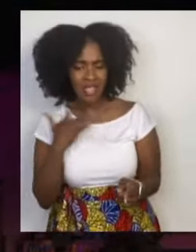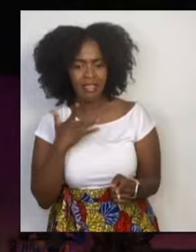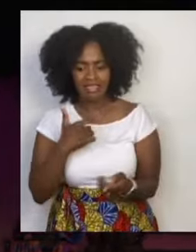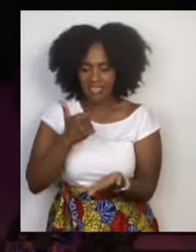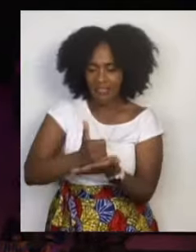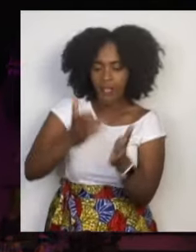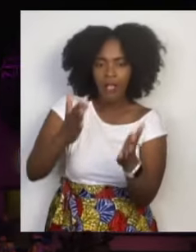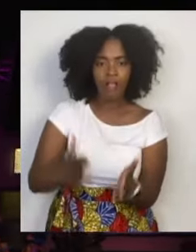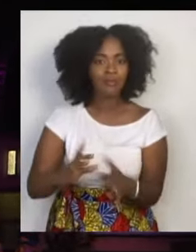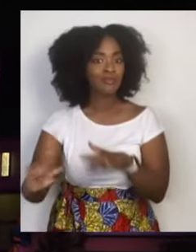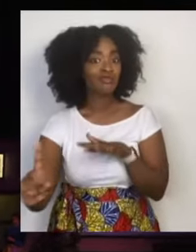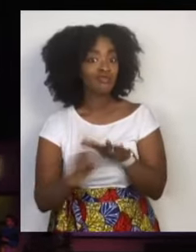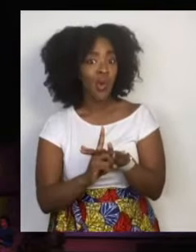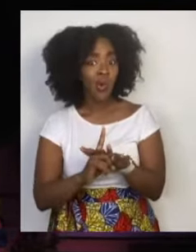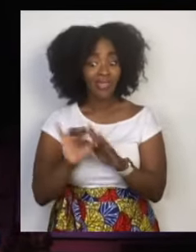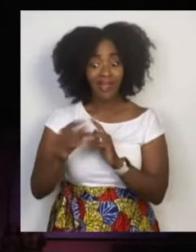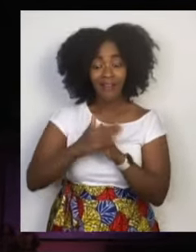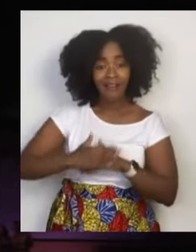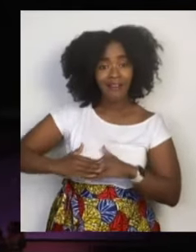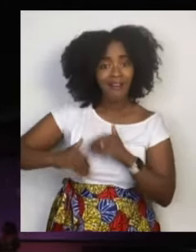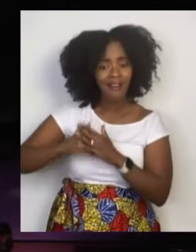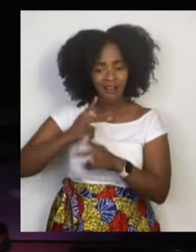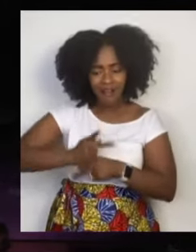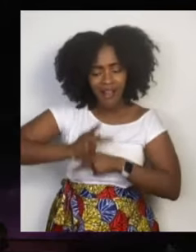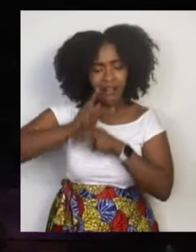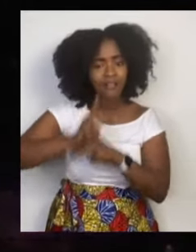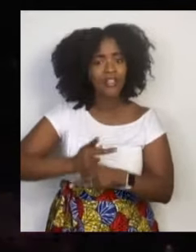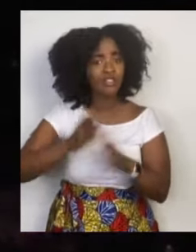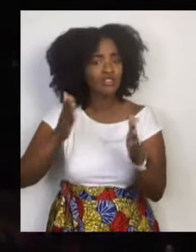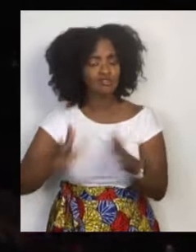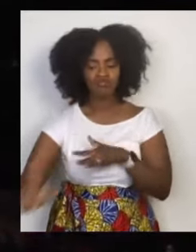know that the consoler has come.